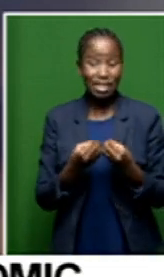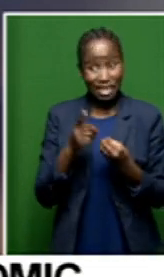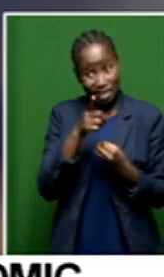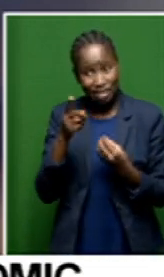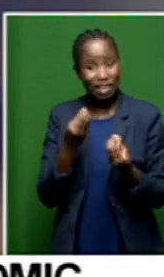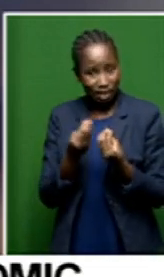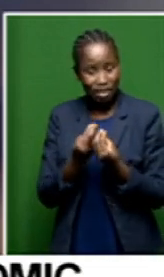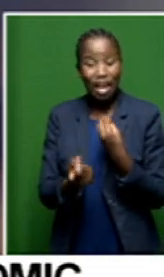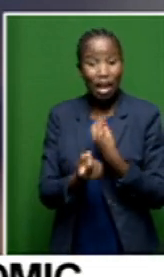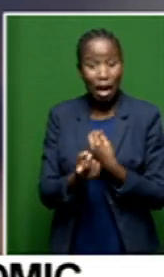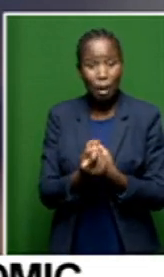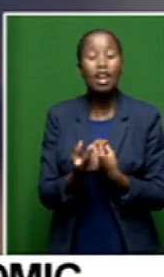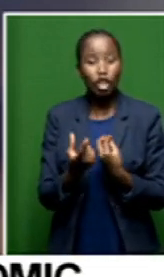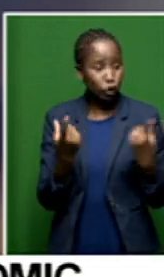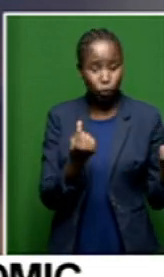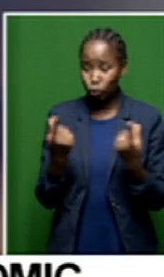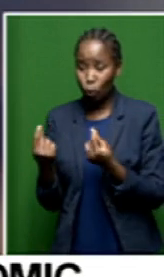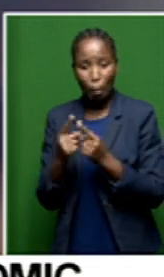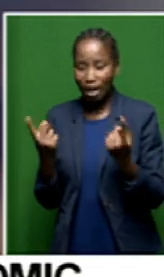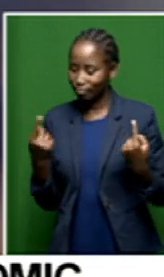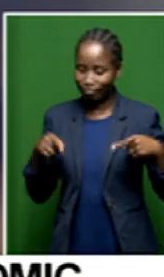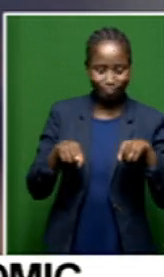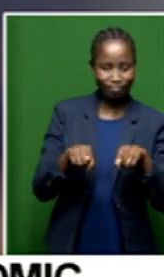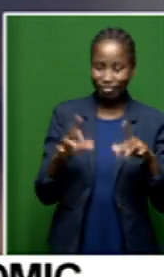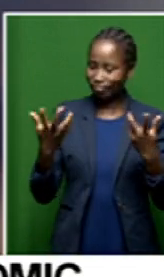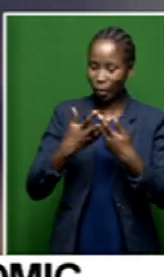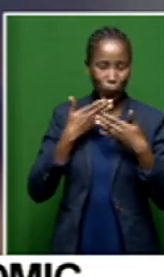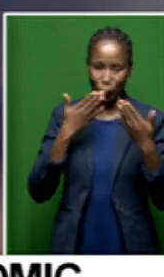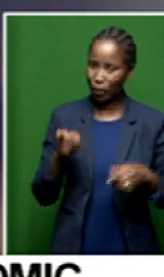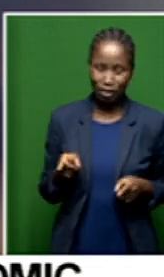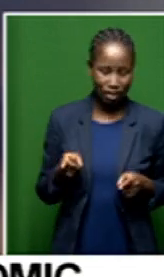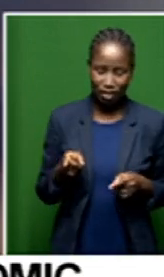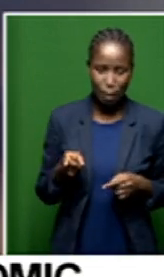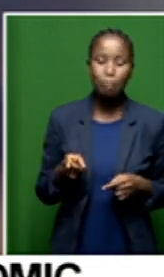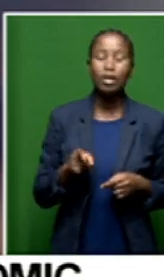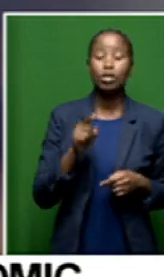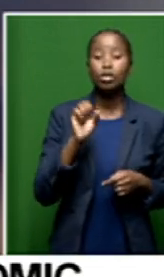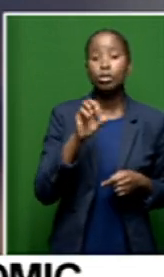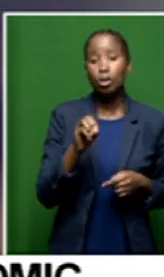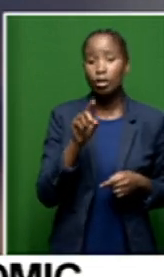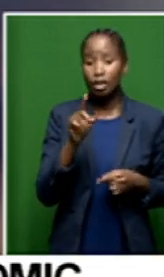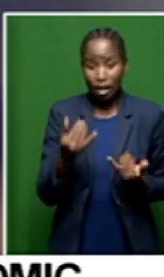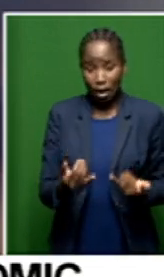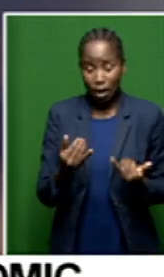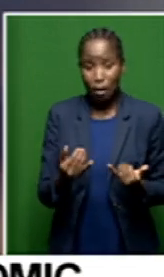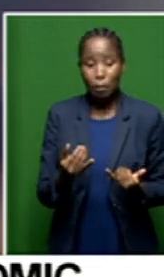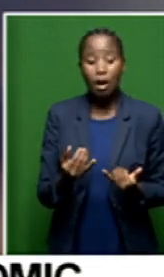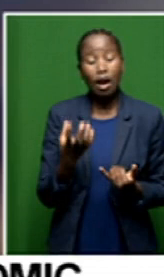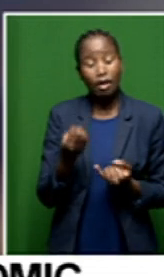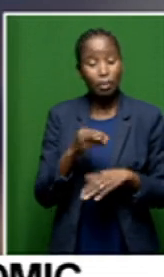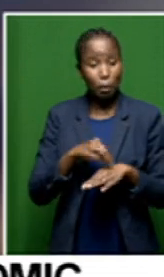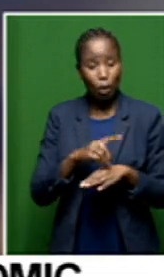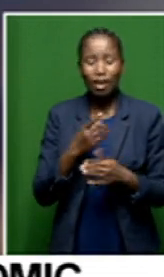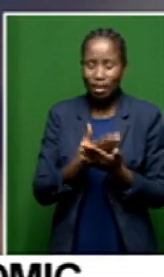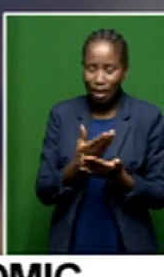and they're not talking to each other. Yet on the one side, there is the mature industry. So I'm just saying, very quickly, low-hanging fruit, let's just use